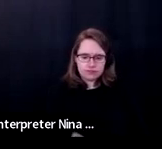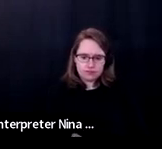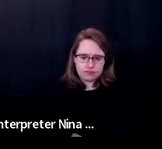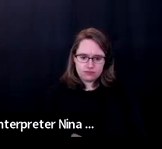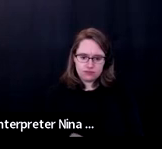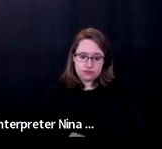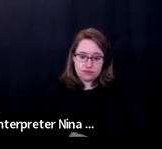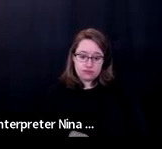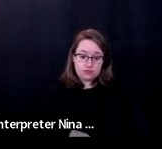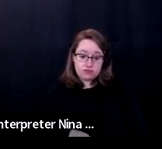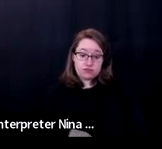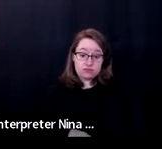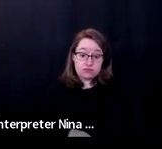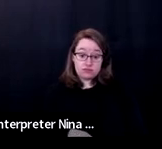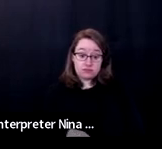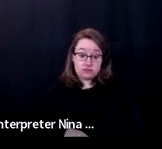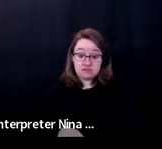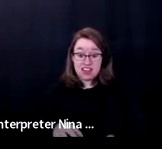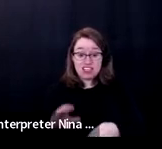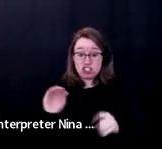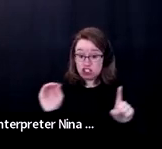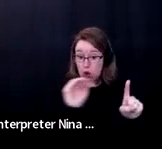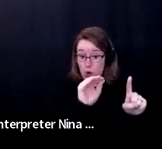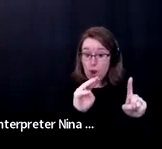move the multimodal into this sort of pink group here.